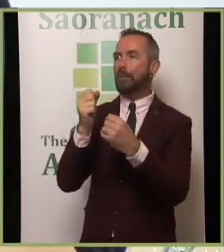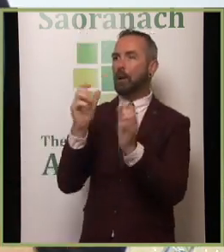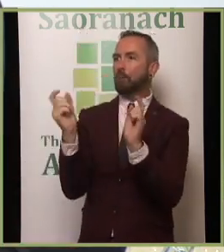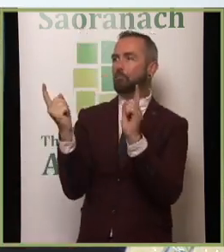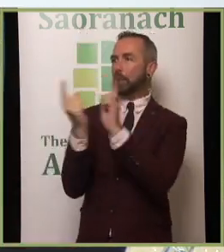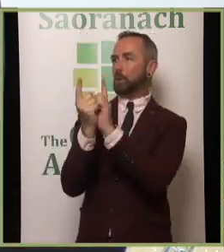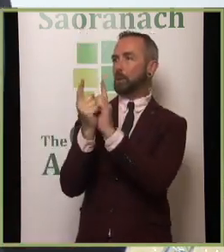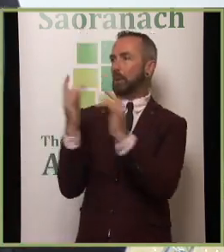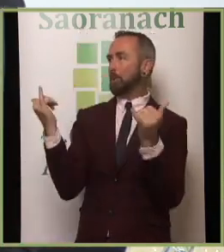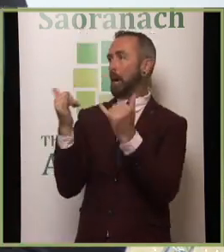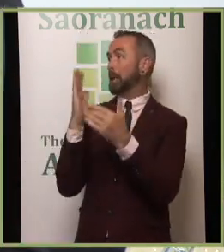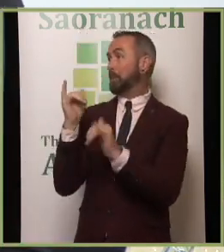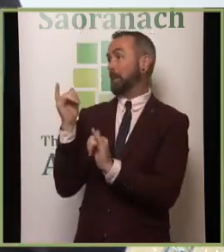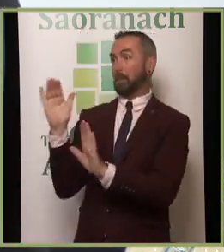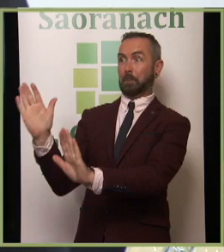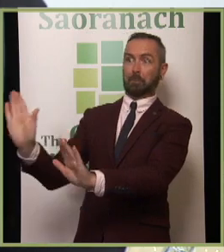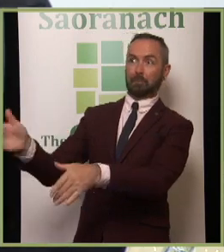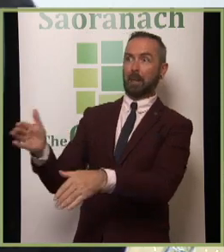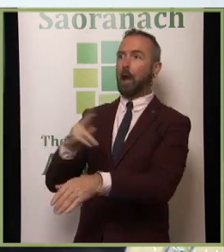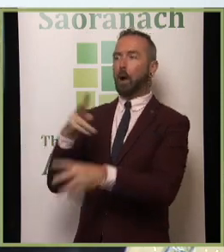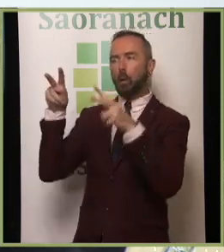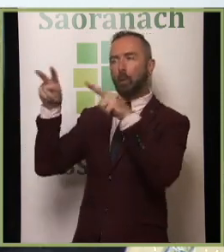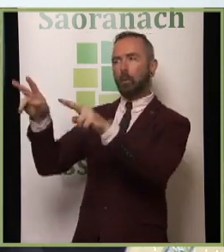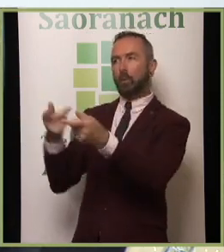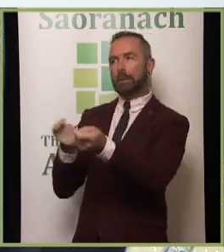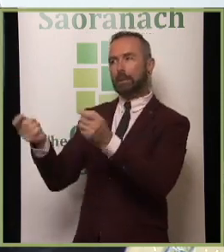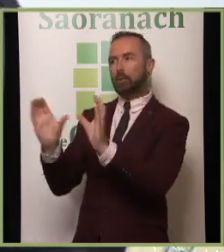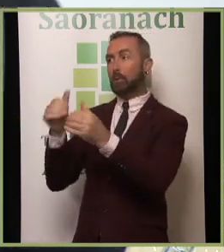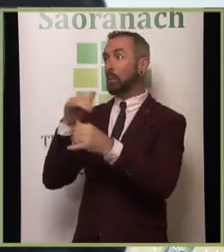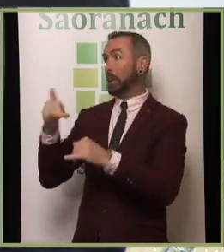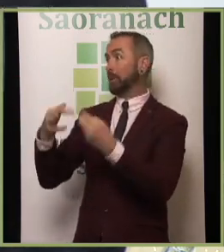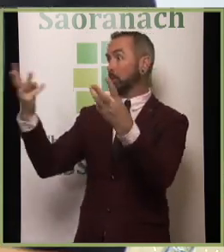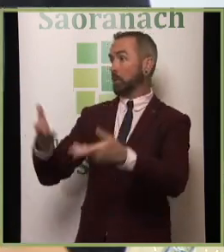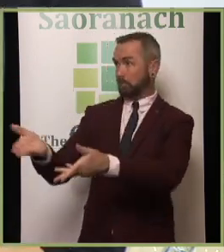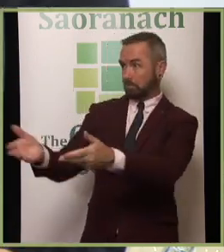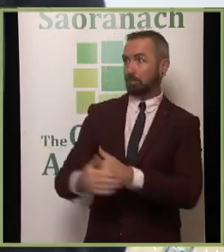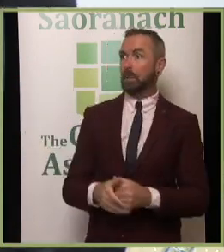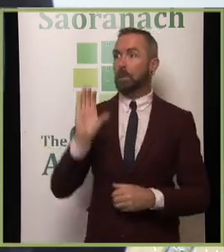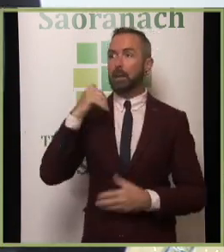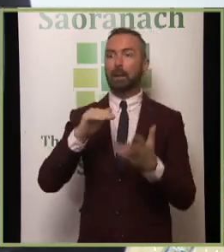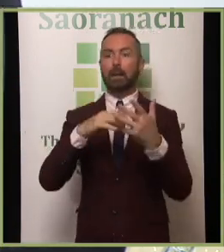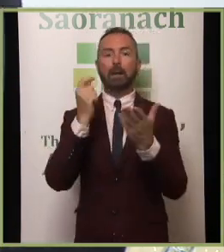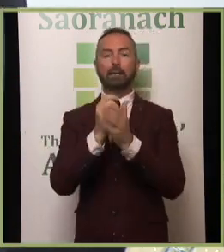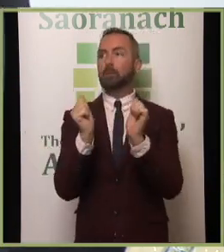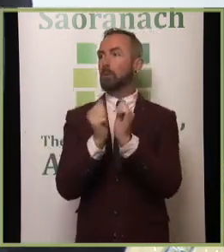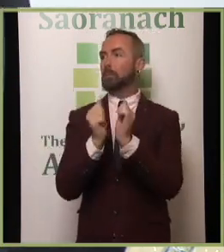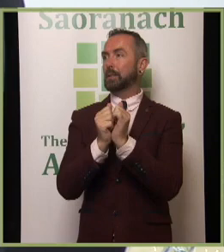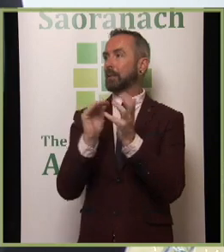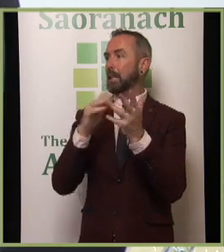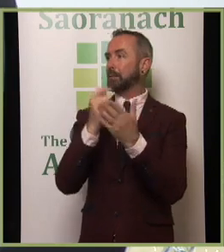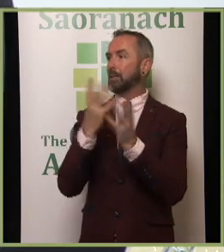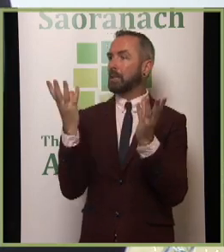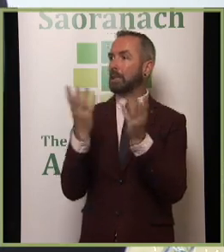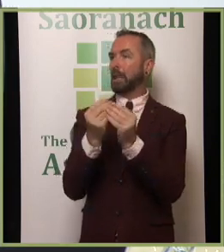know, maybe I won't look at the steering group, but you know, it's something that, but this will be our last time together as